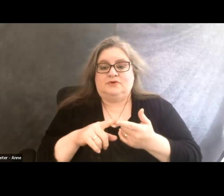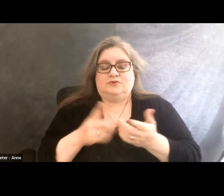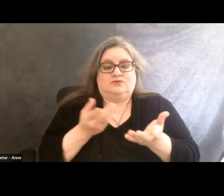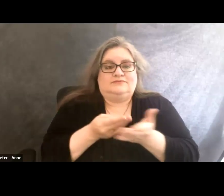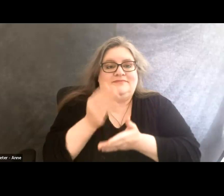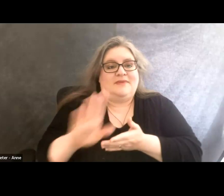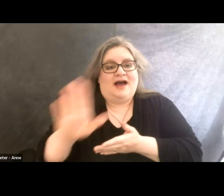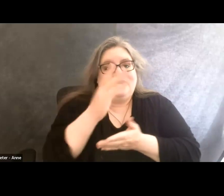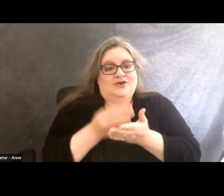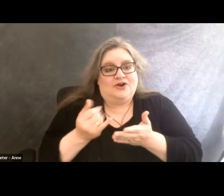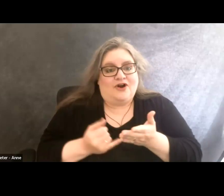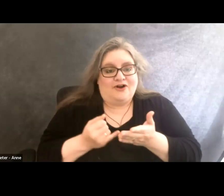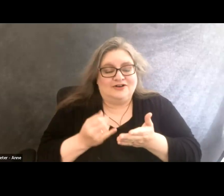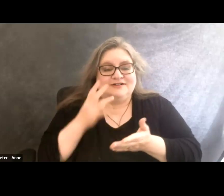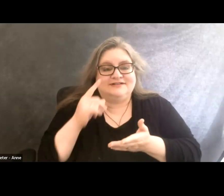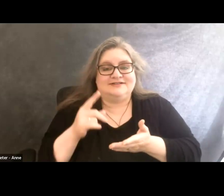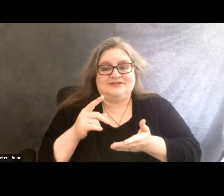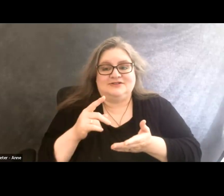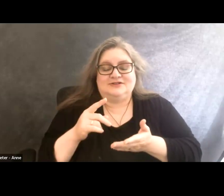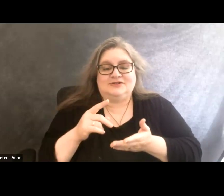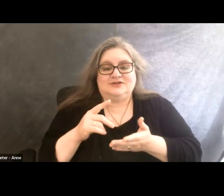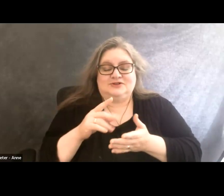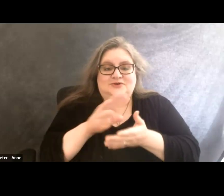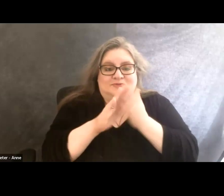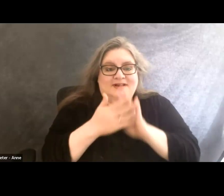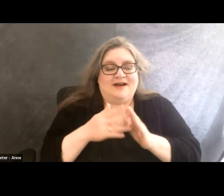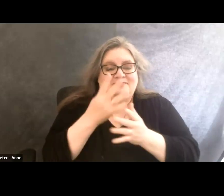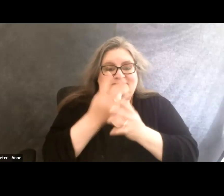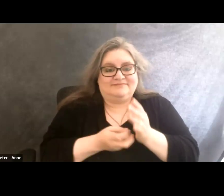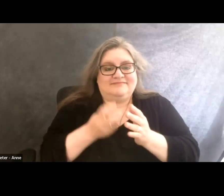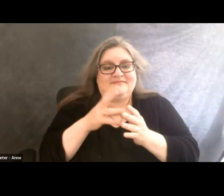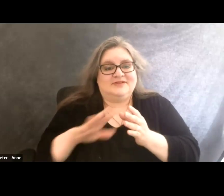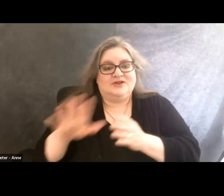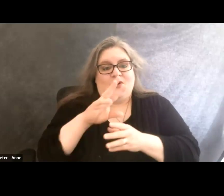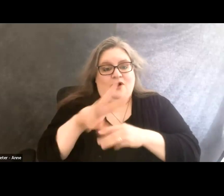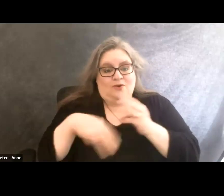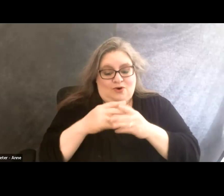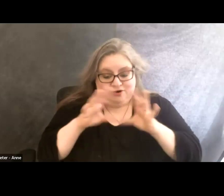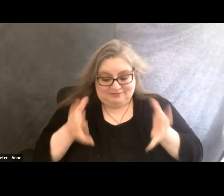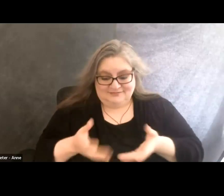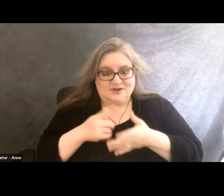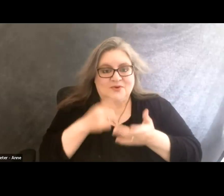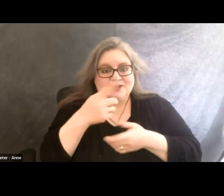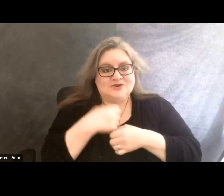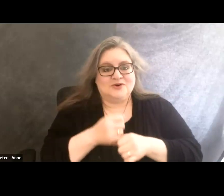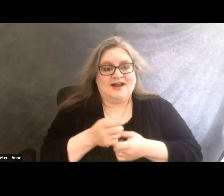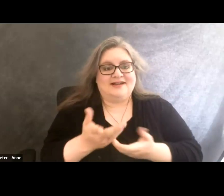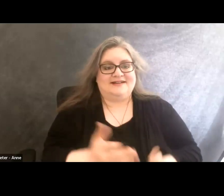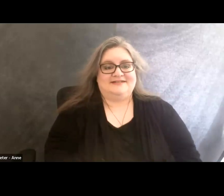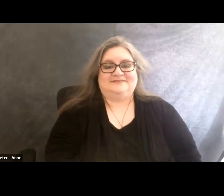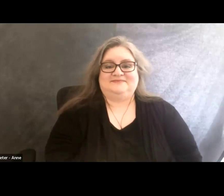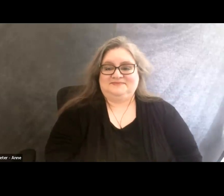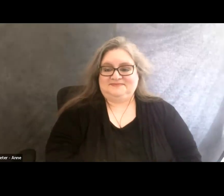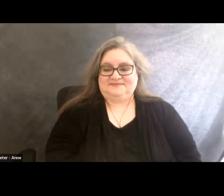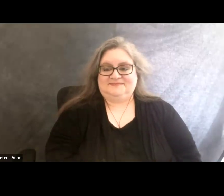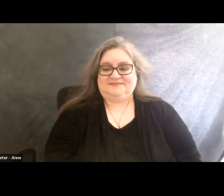art, to, get infused into your world of what you're creating. Think